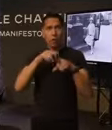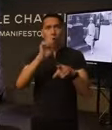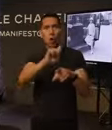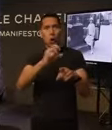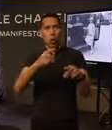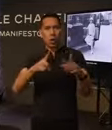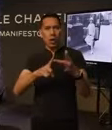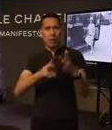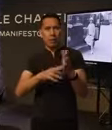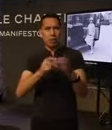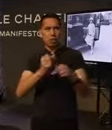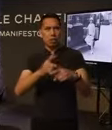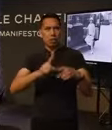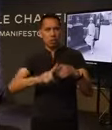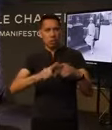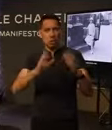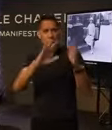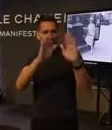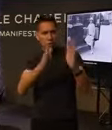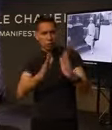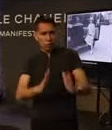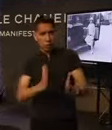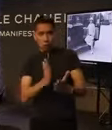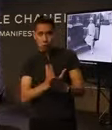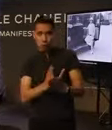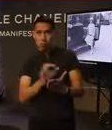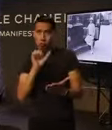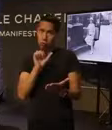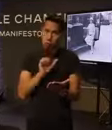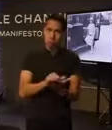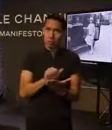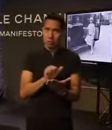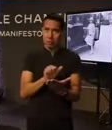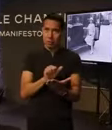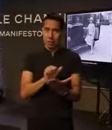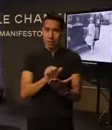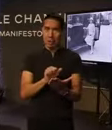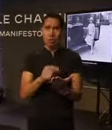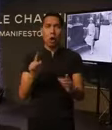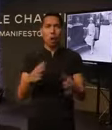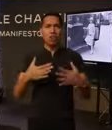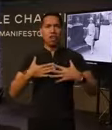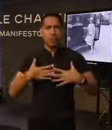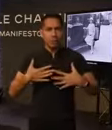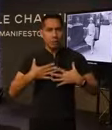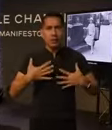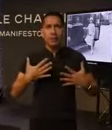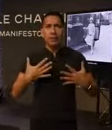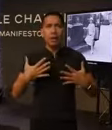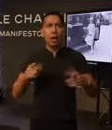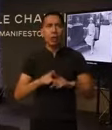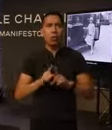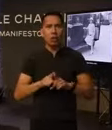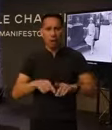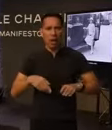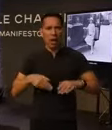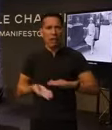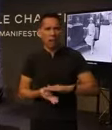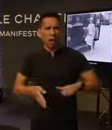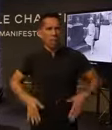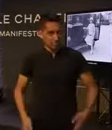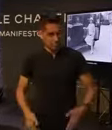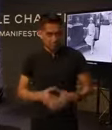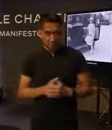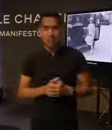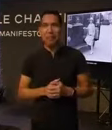that Edwardian silhouette, it was very much the S, the protruding chest and undercarriage, I guess.